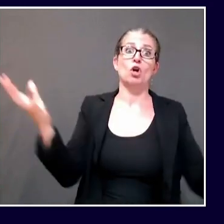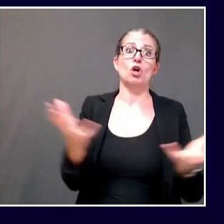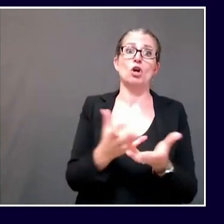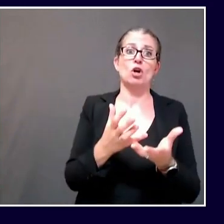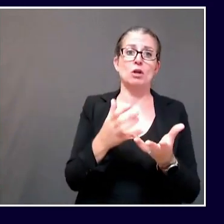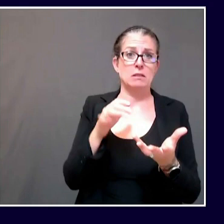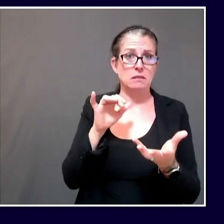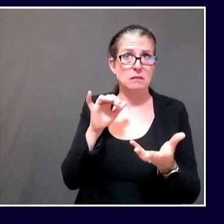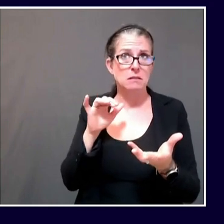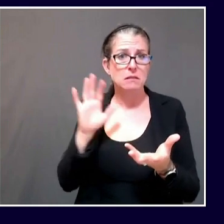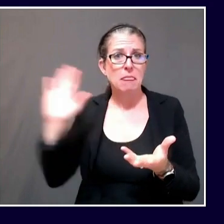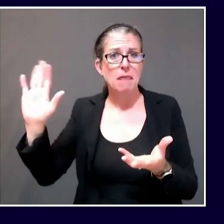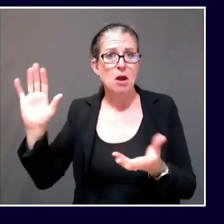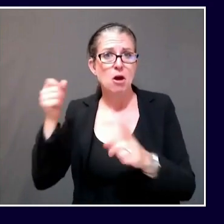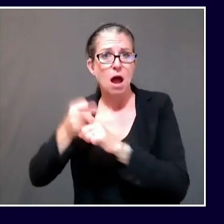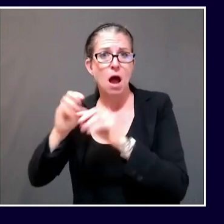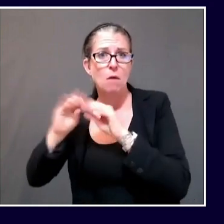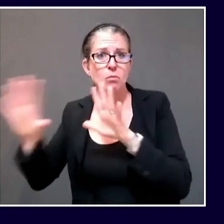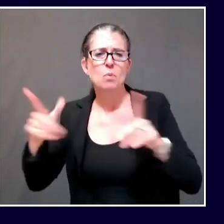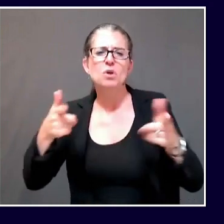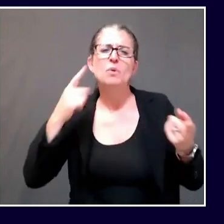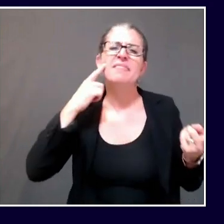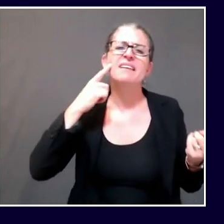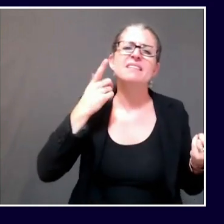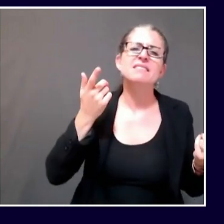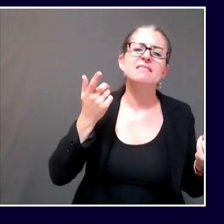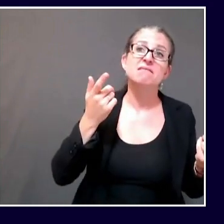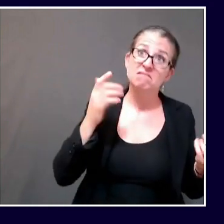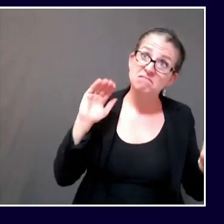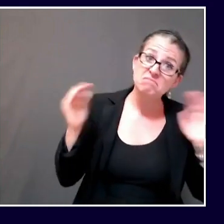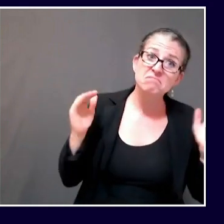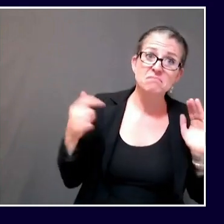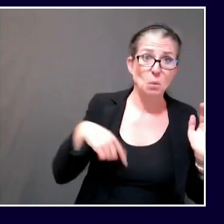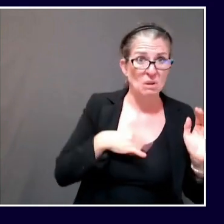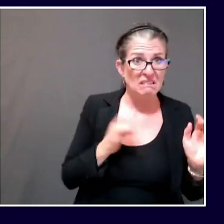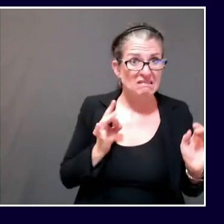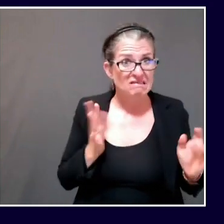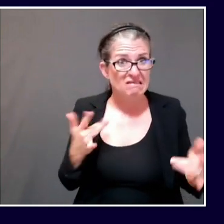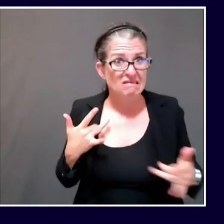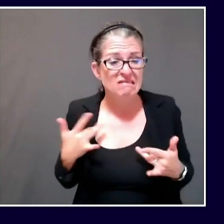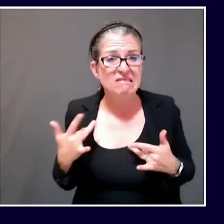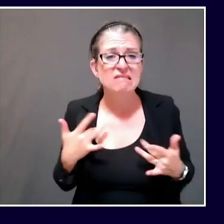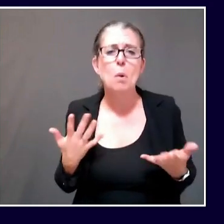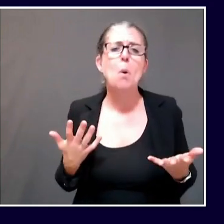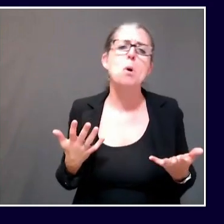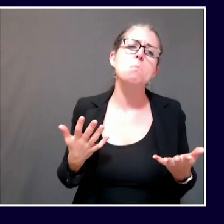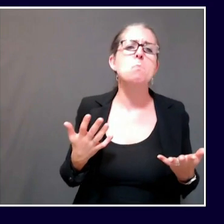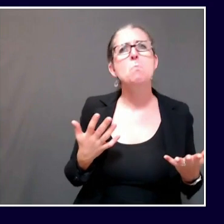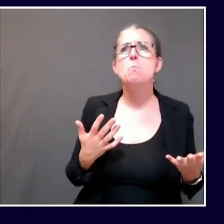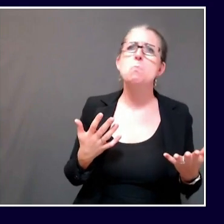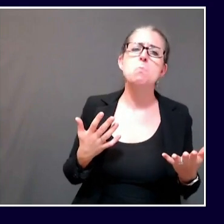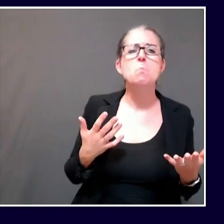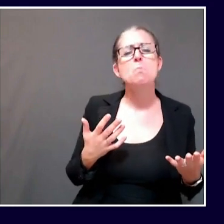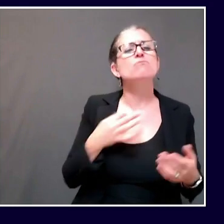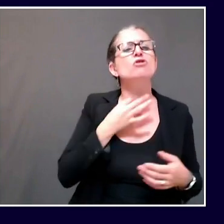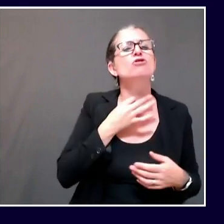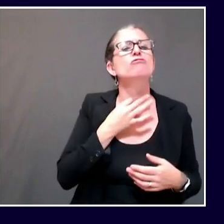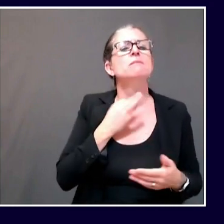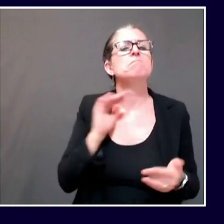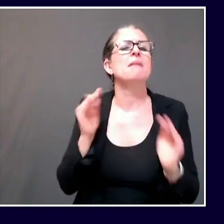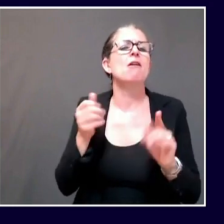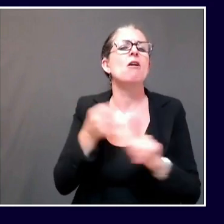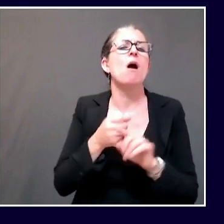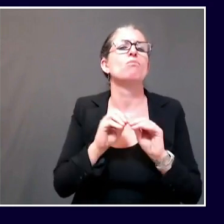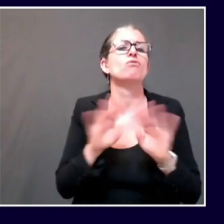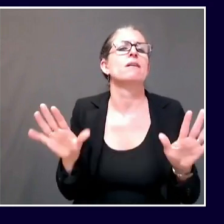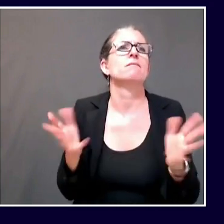Dustin, I'll give you the concerning and then the not so concerning piece. Let's start with the concerning piece.